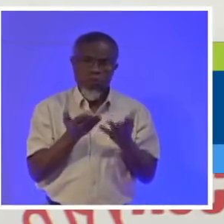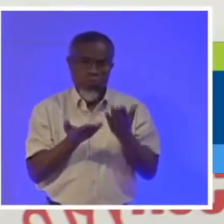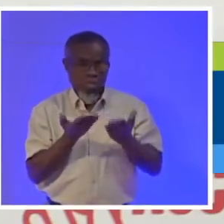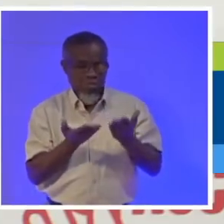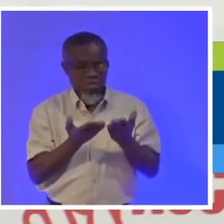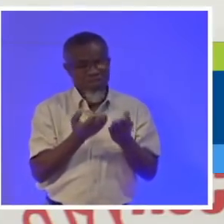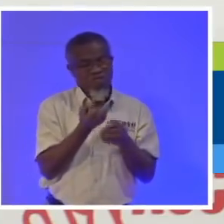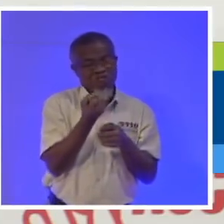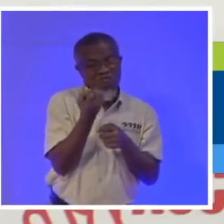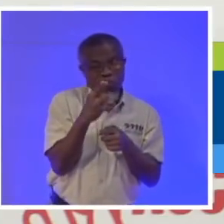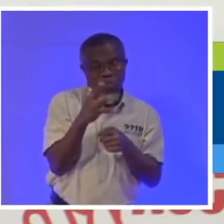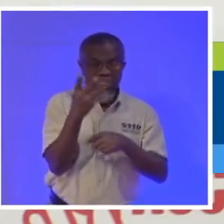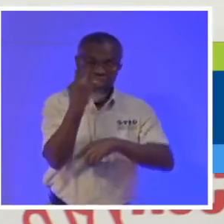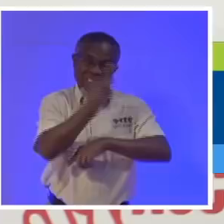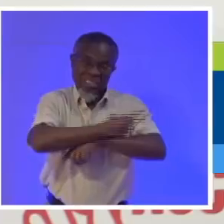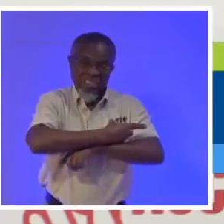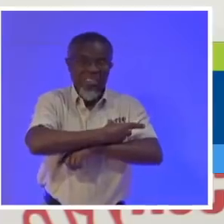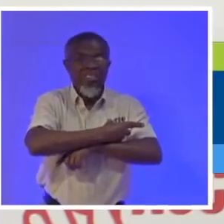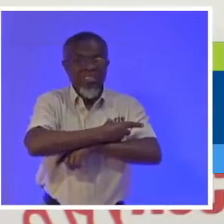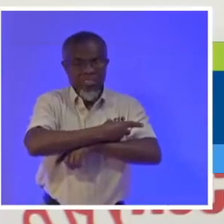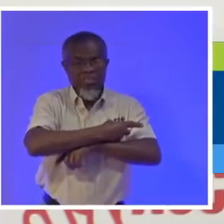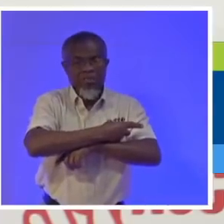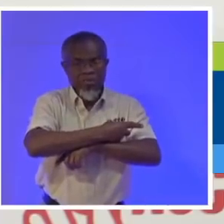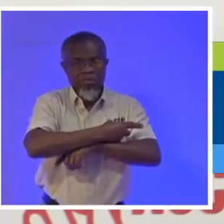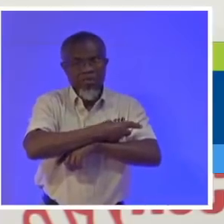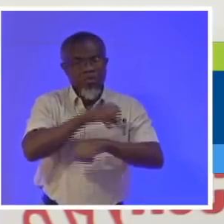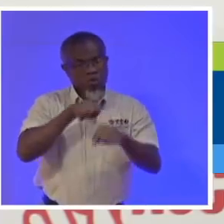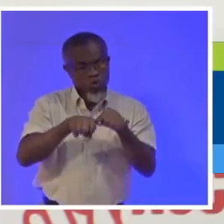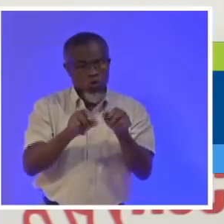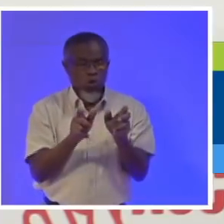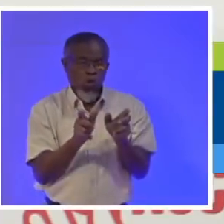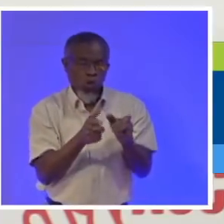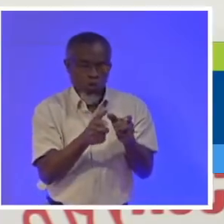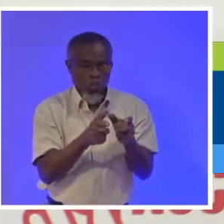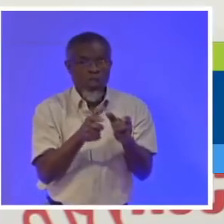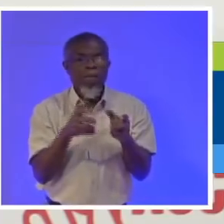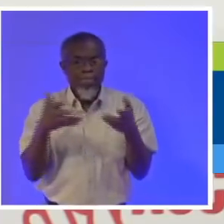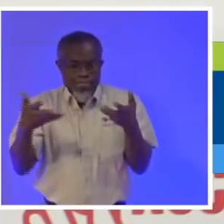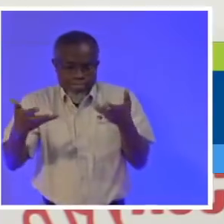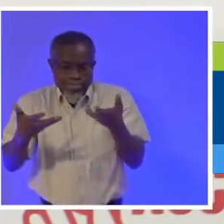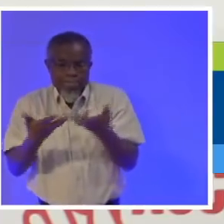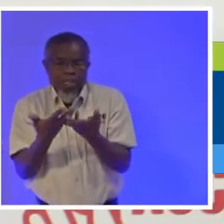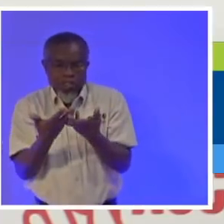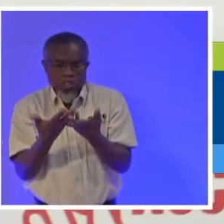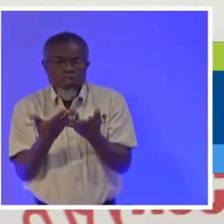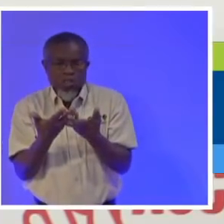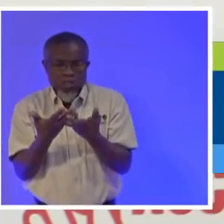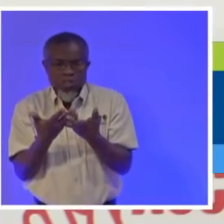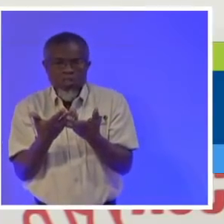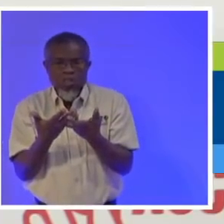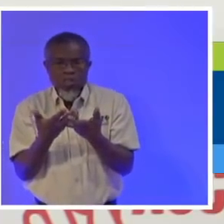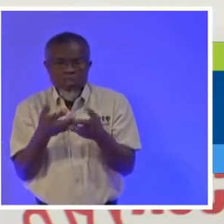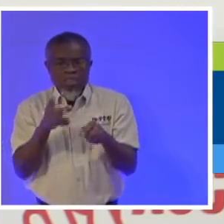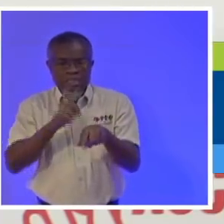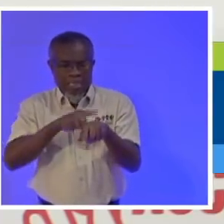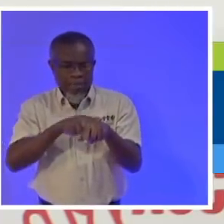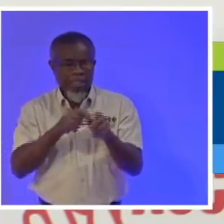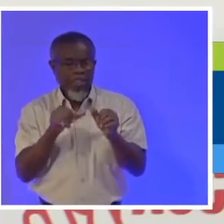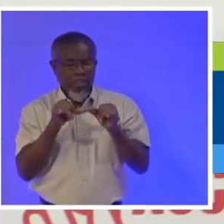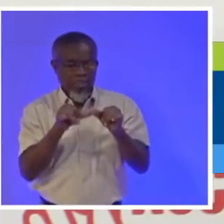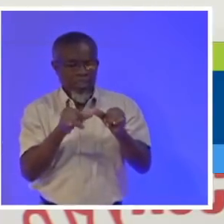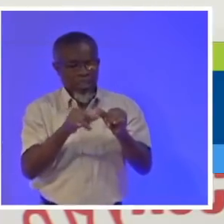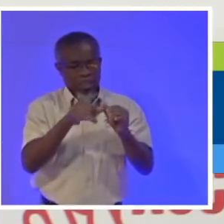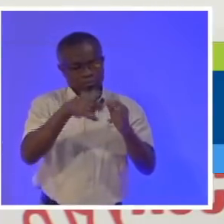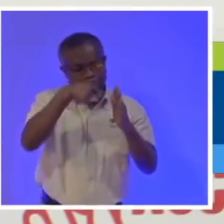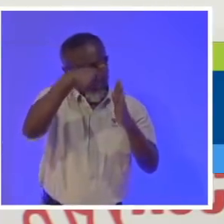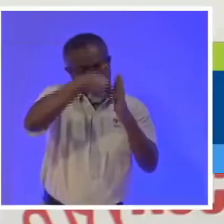14 days. Therefore, the quarantine period matches that incubation period for the virus, and you are